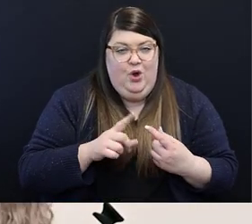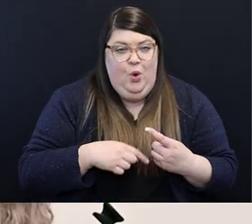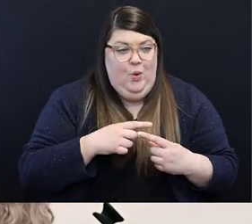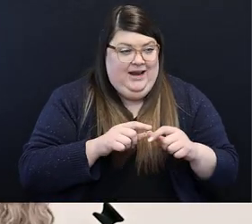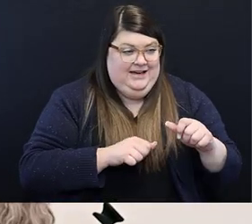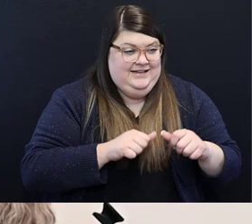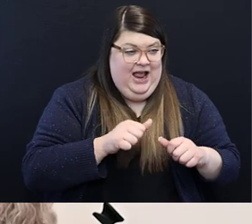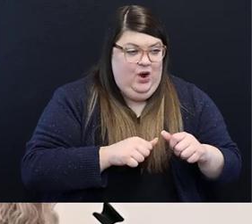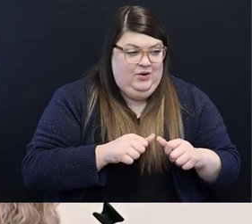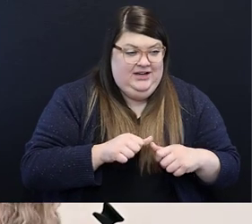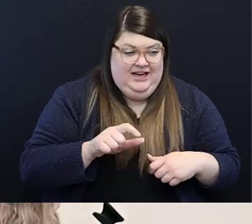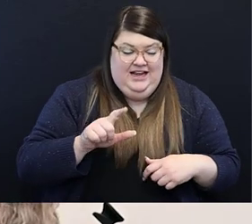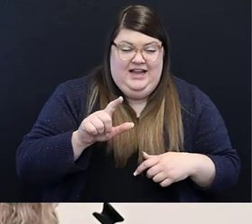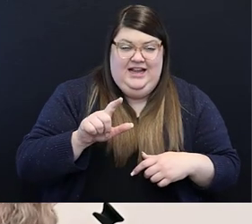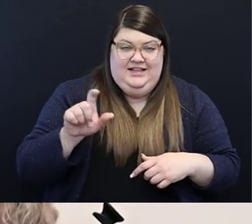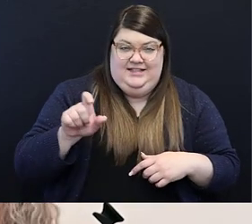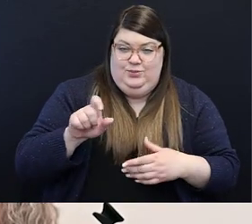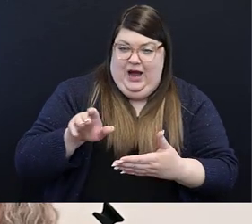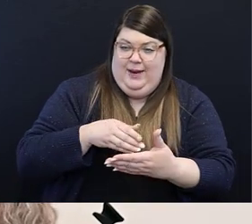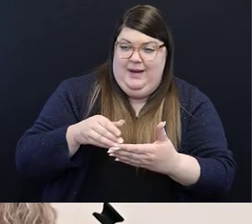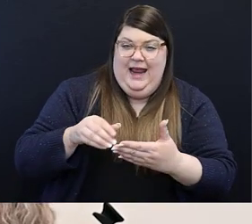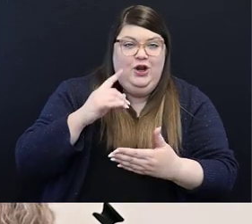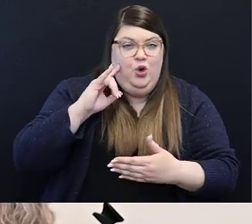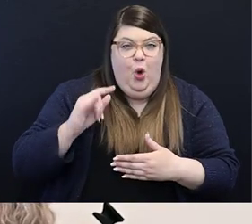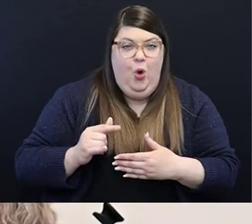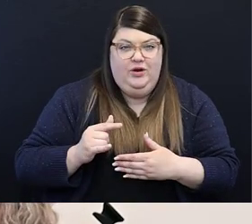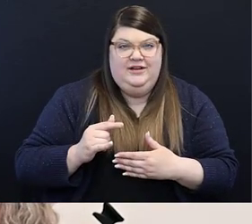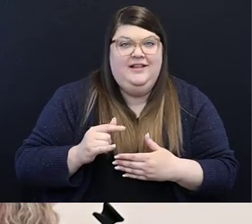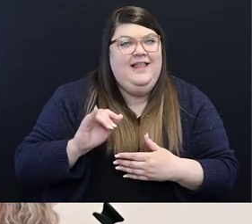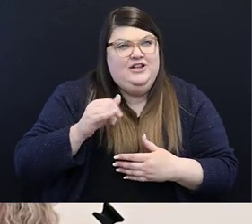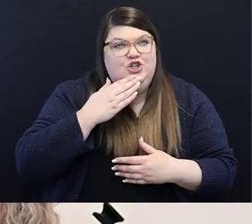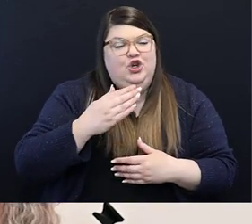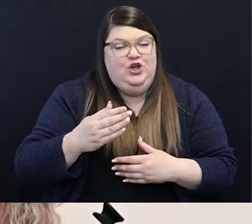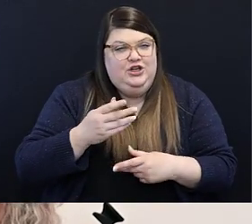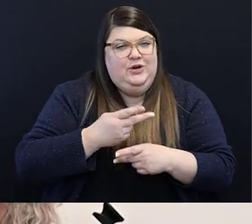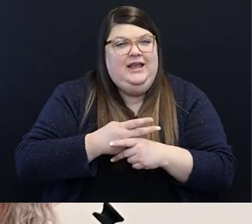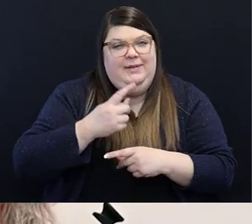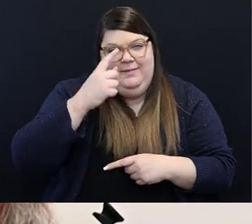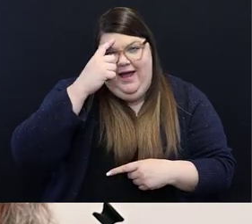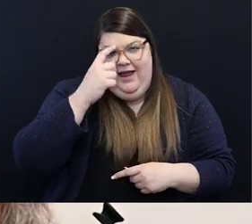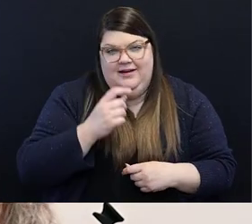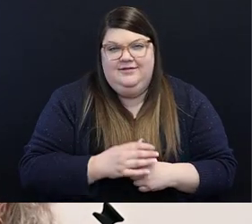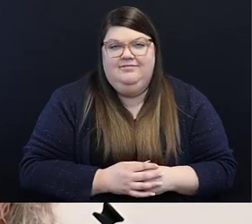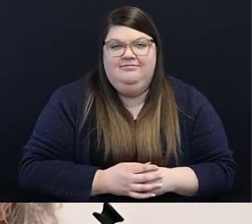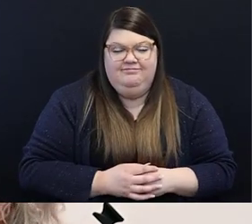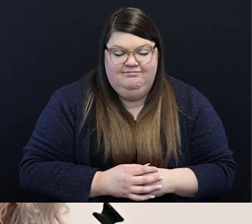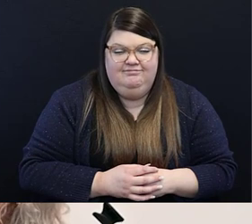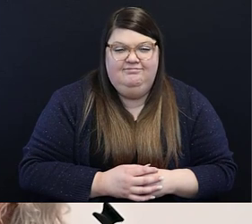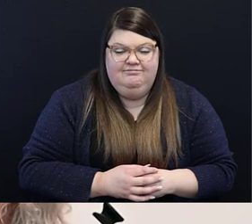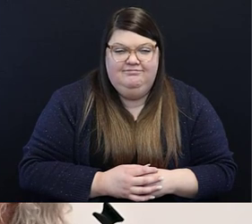When in doubt, spray paint it gold. That's, yes. That's good to keep in mind. Yeah.